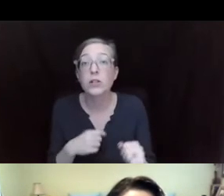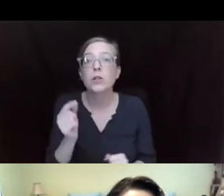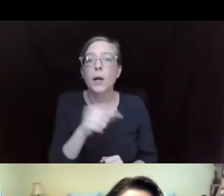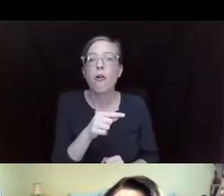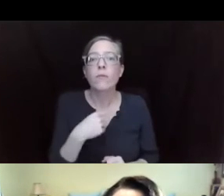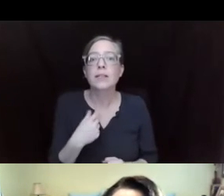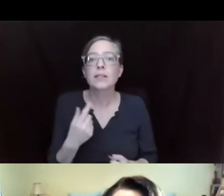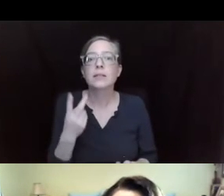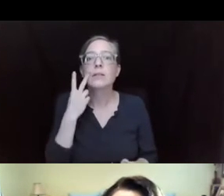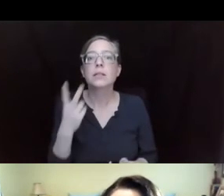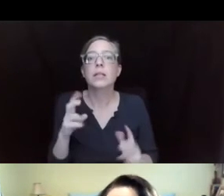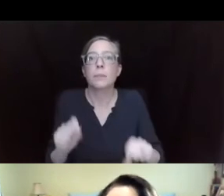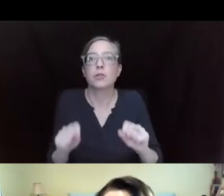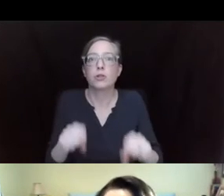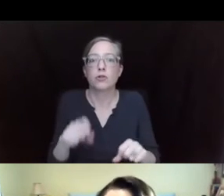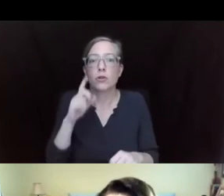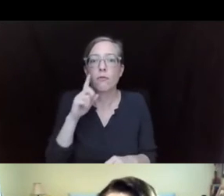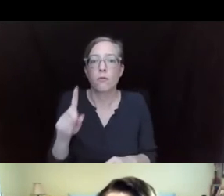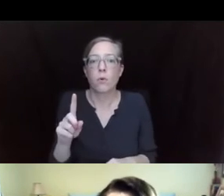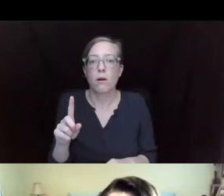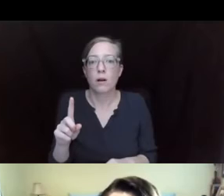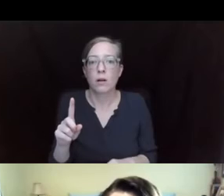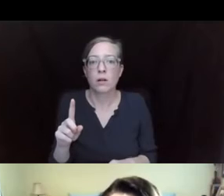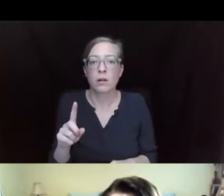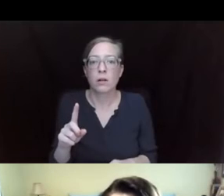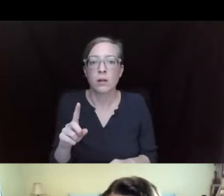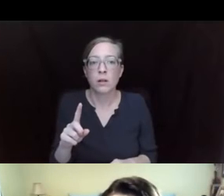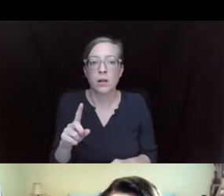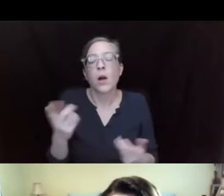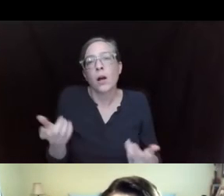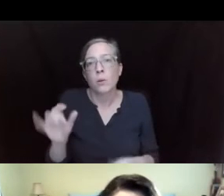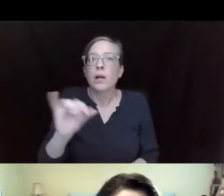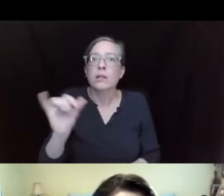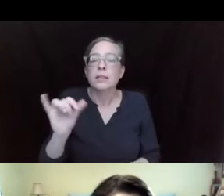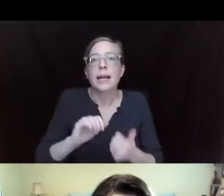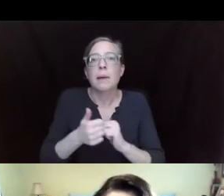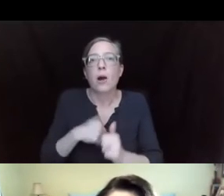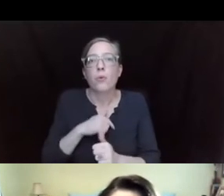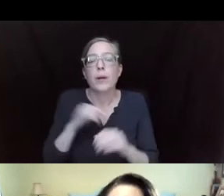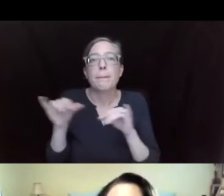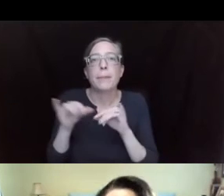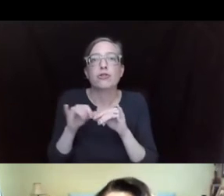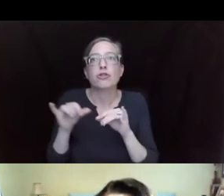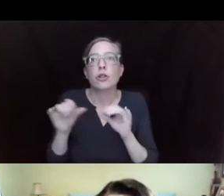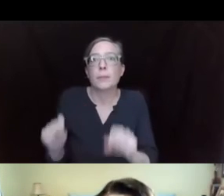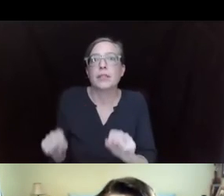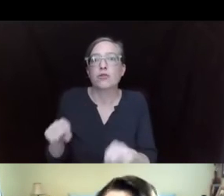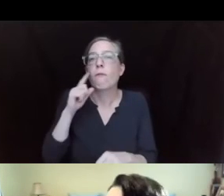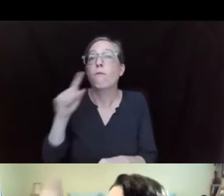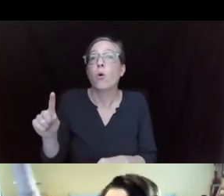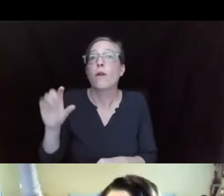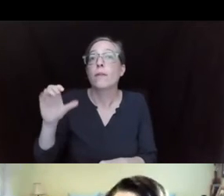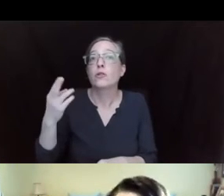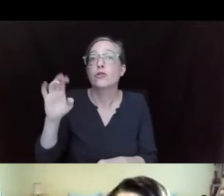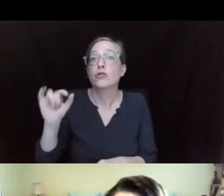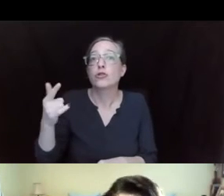potential, the W is for the wall, because in the same way that we measure the zeta potential, the charge of the particle, we also measure the